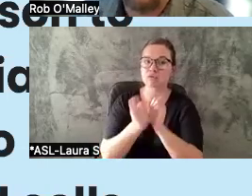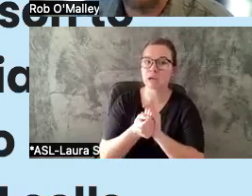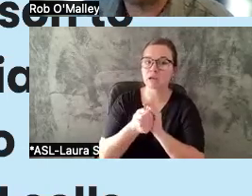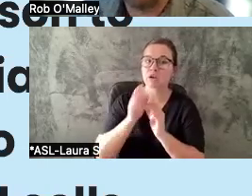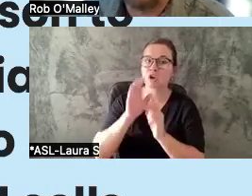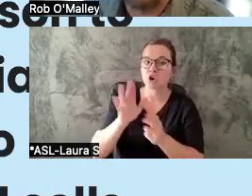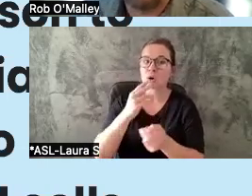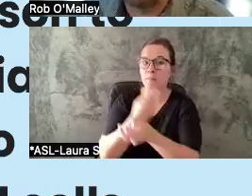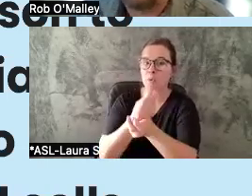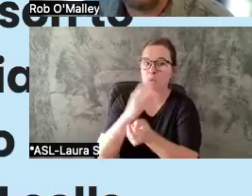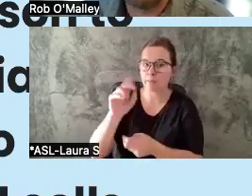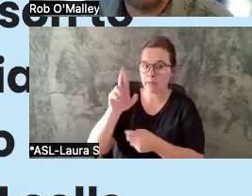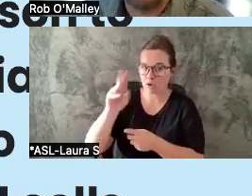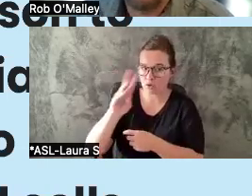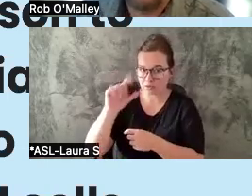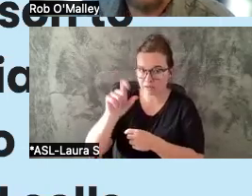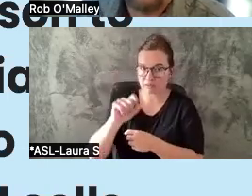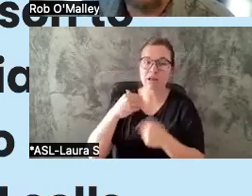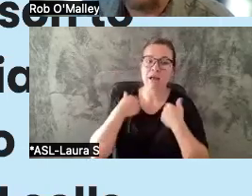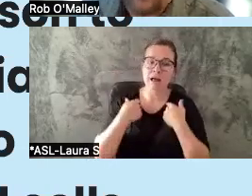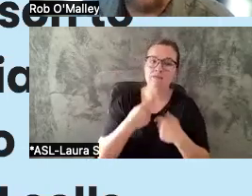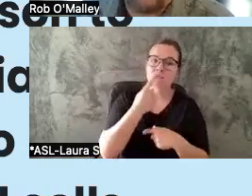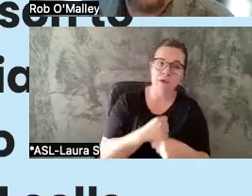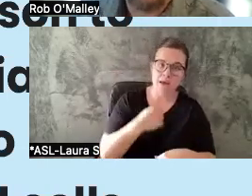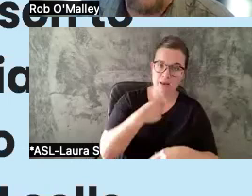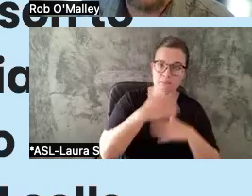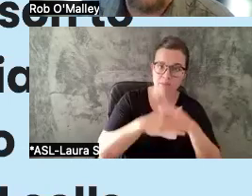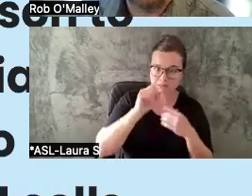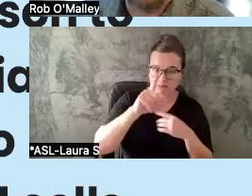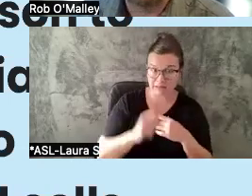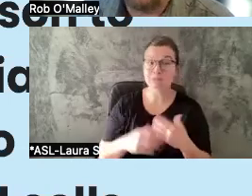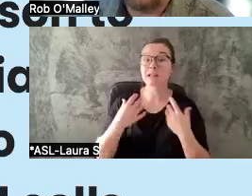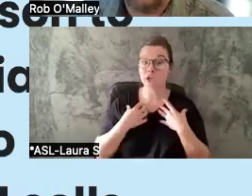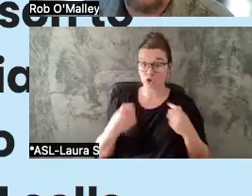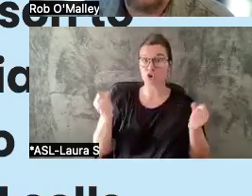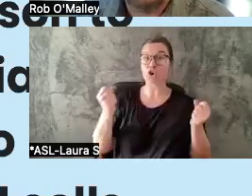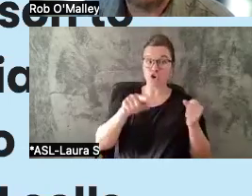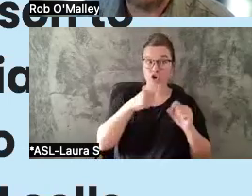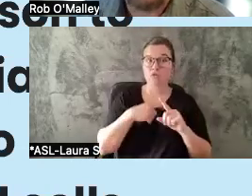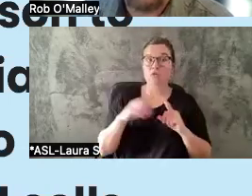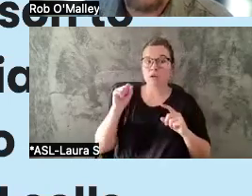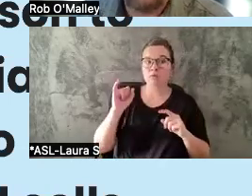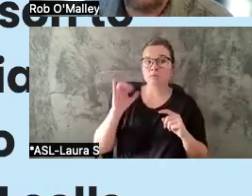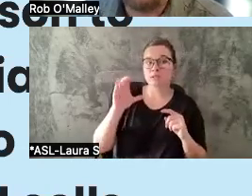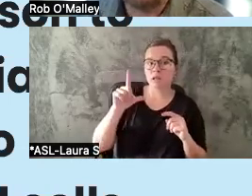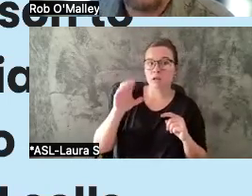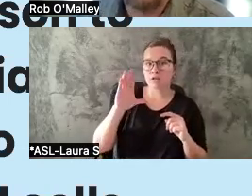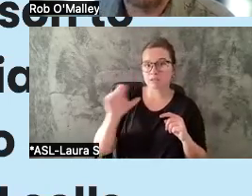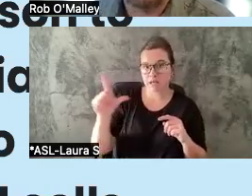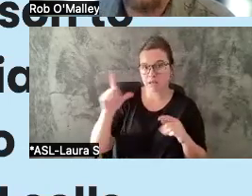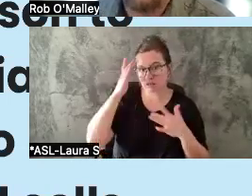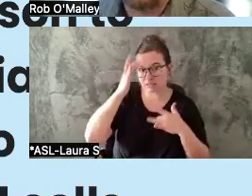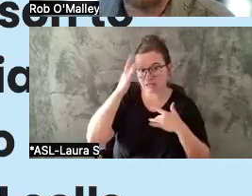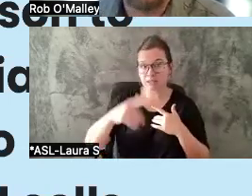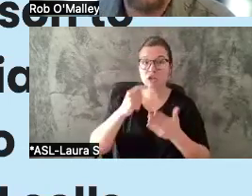marrow cells, which in turn produce red blood cells, effectively curing her of sickle cell disease. And this treatment